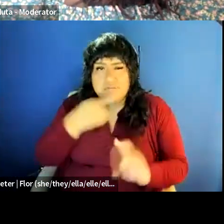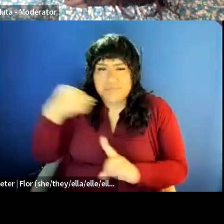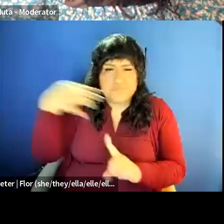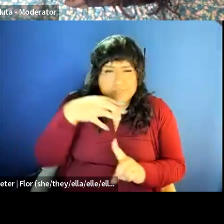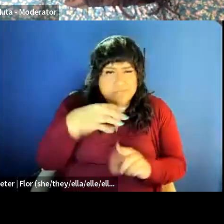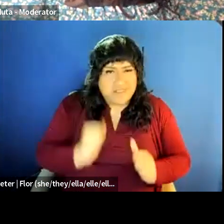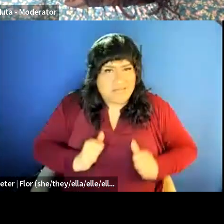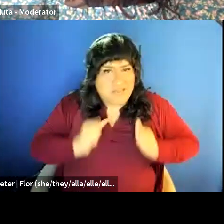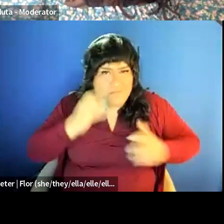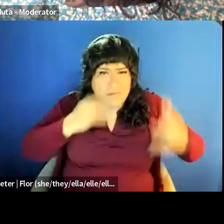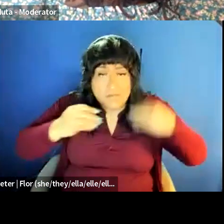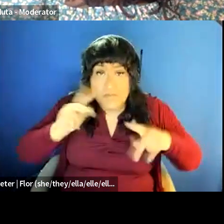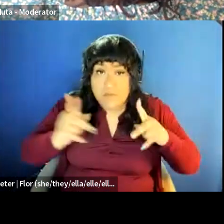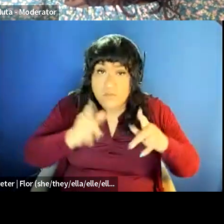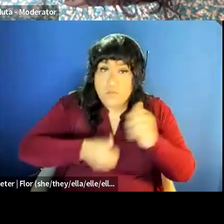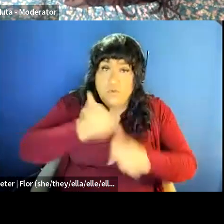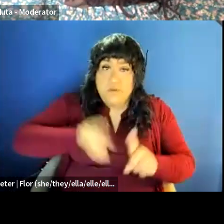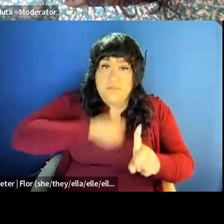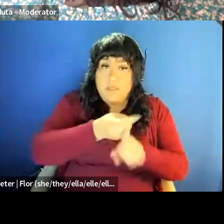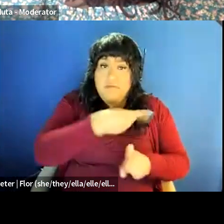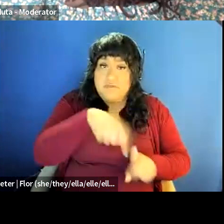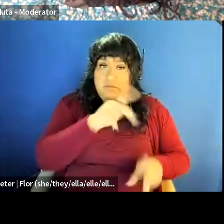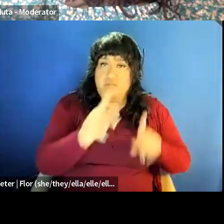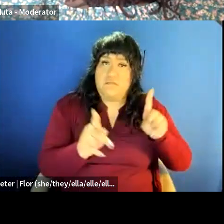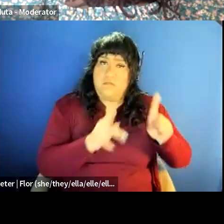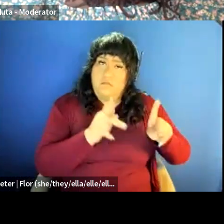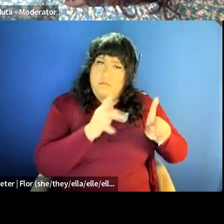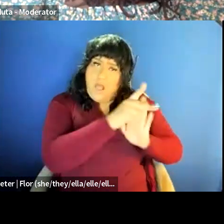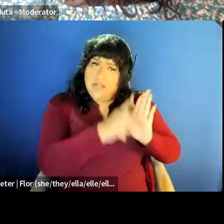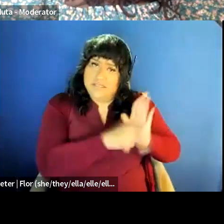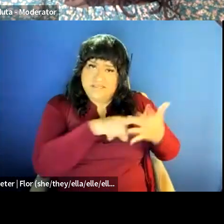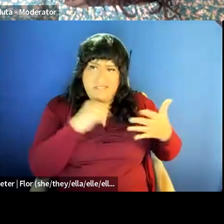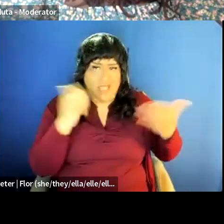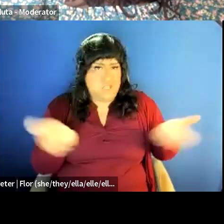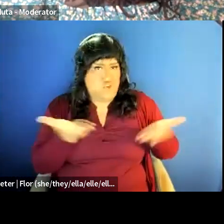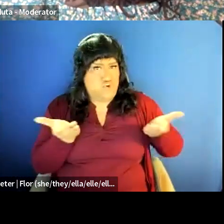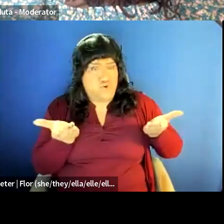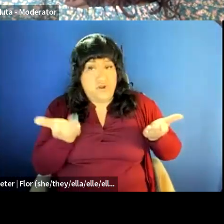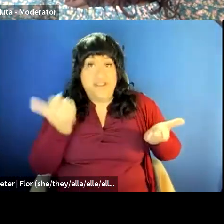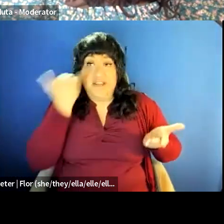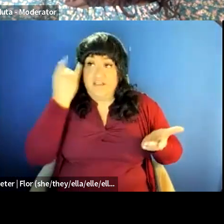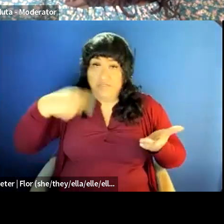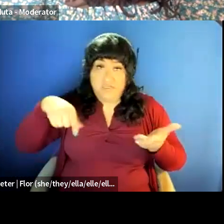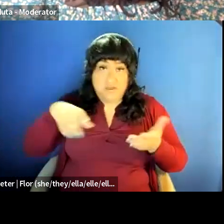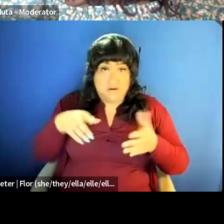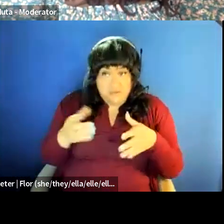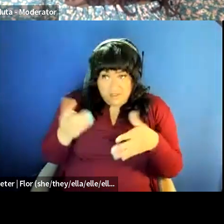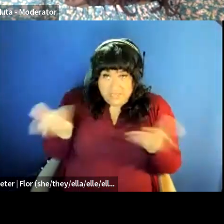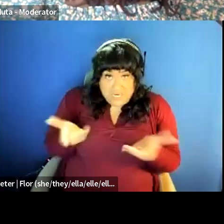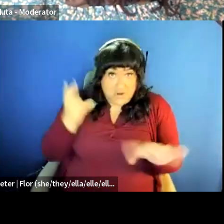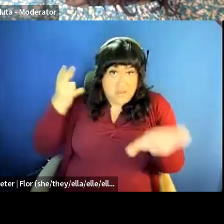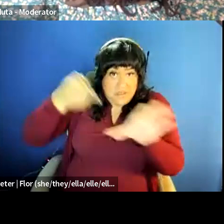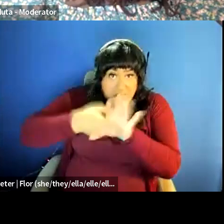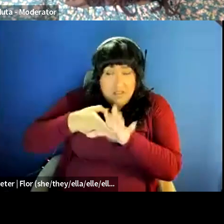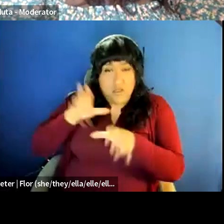The people most impacted by these policies are not in the room. And when they are in the room, their words are taken, repackaged, and